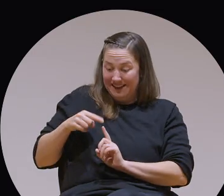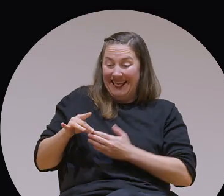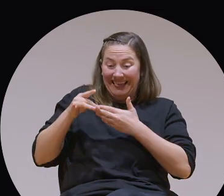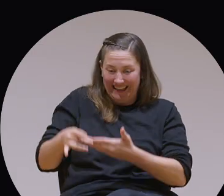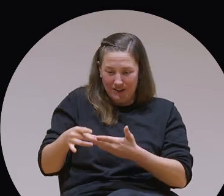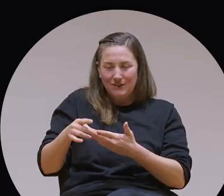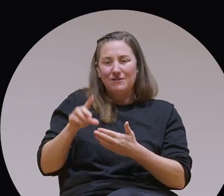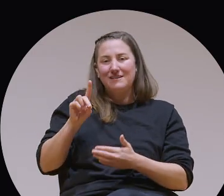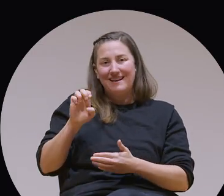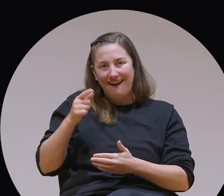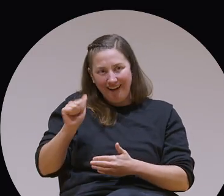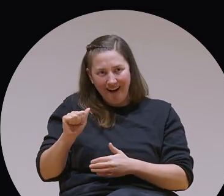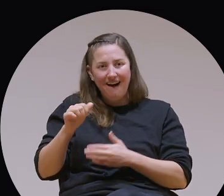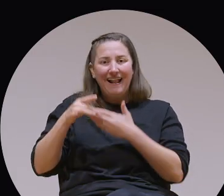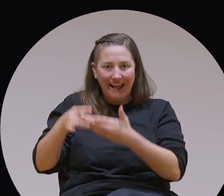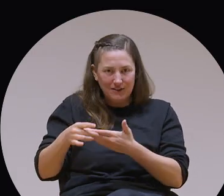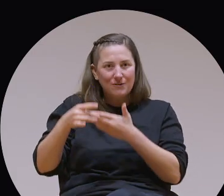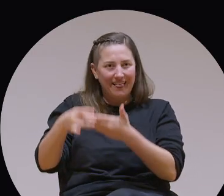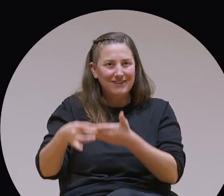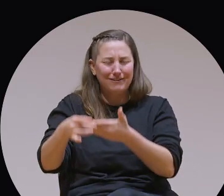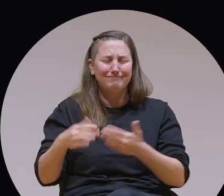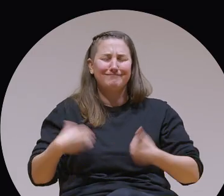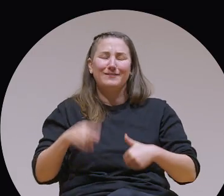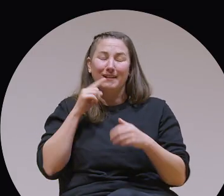to Degas' Little Dancer, which is incredibly exciting.